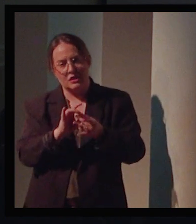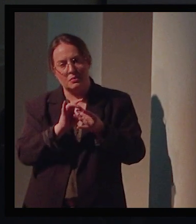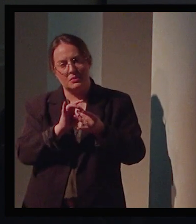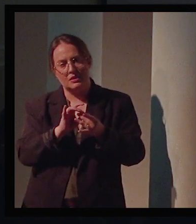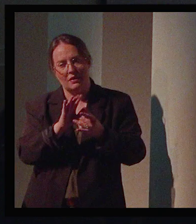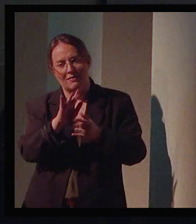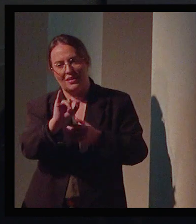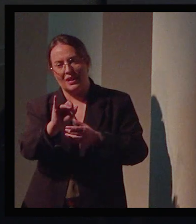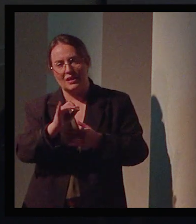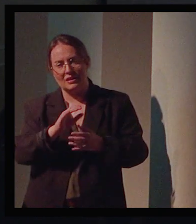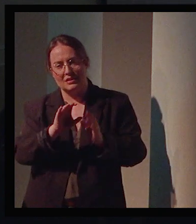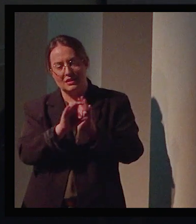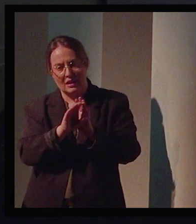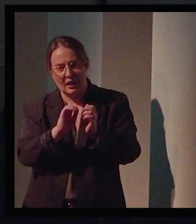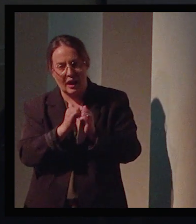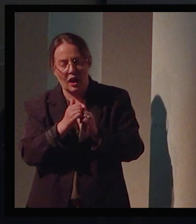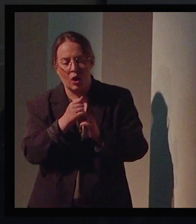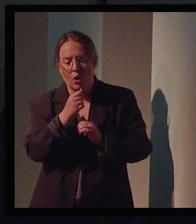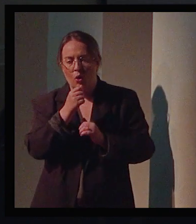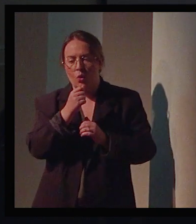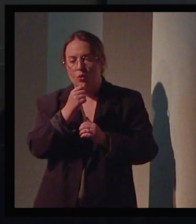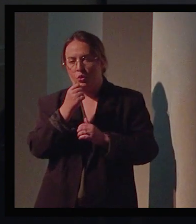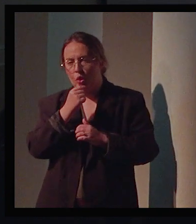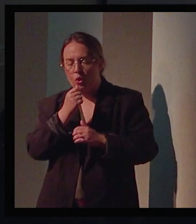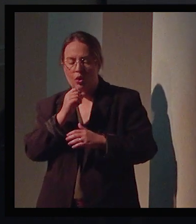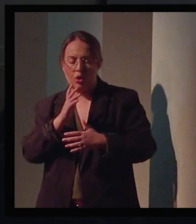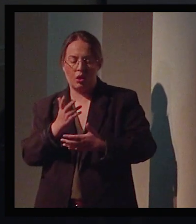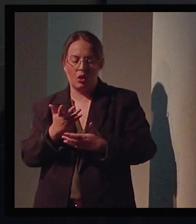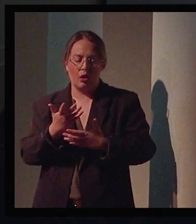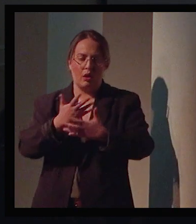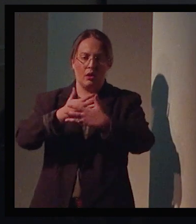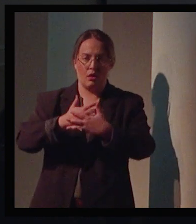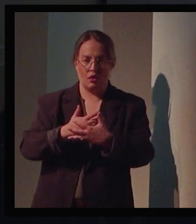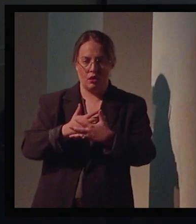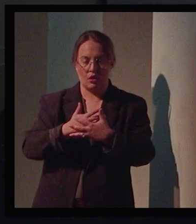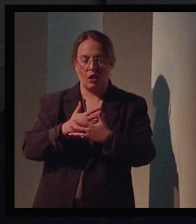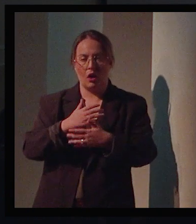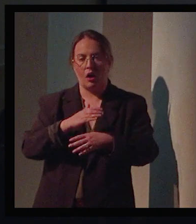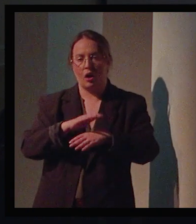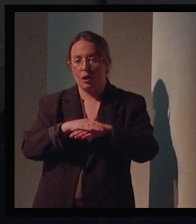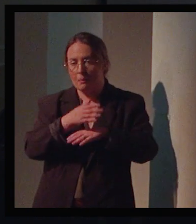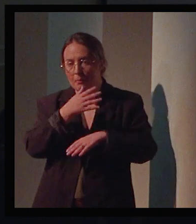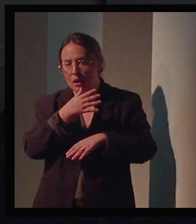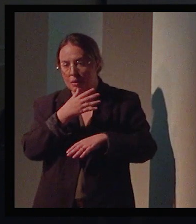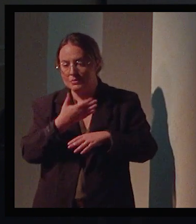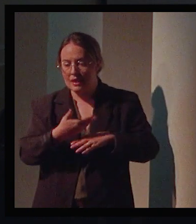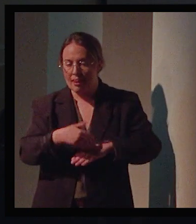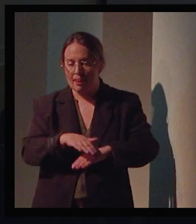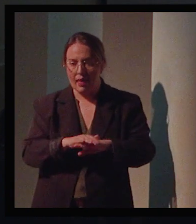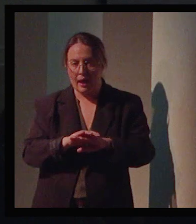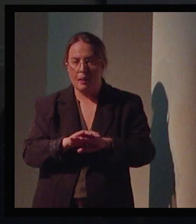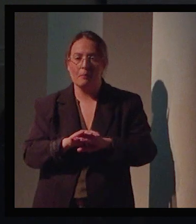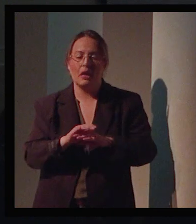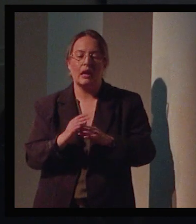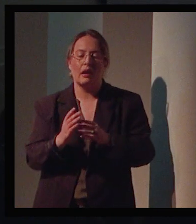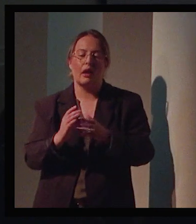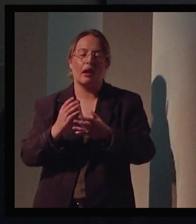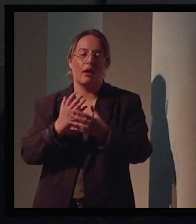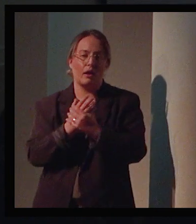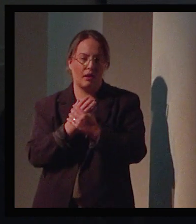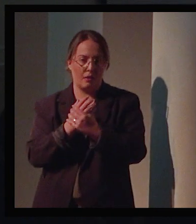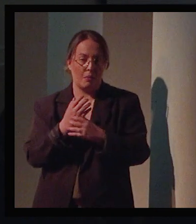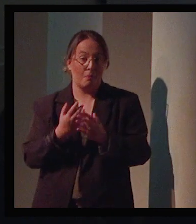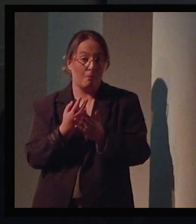mother's lap, their hands entwined, and by bringing her subjects very close to the picture plane. And both are quite